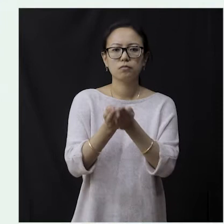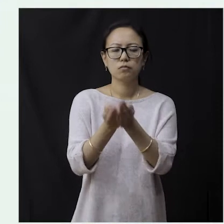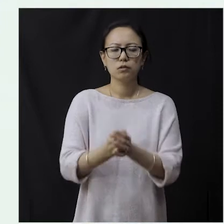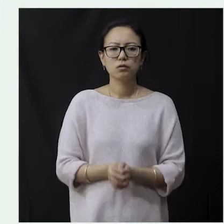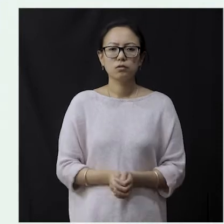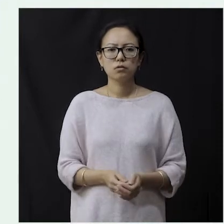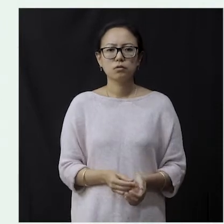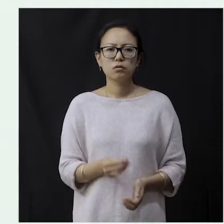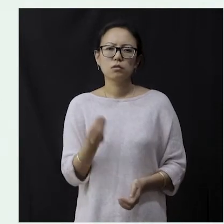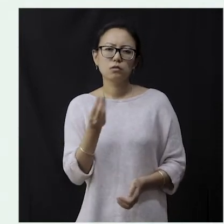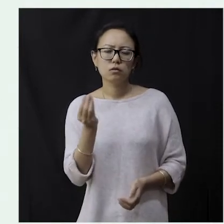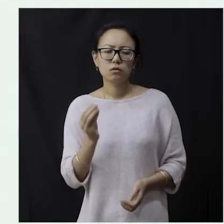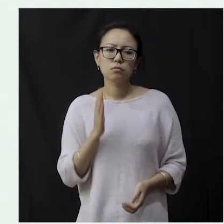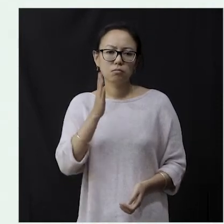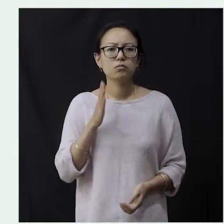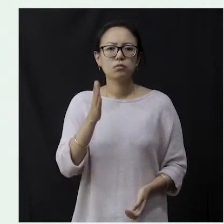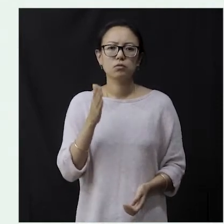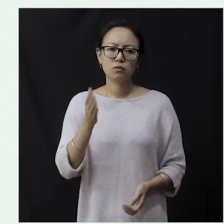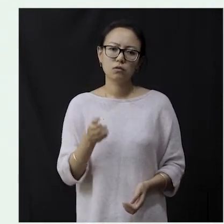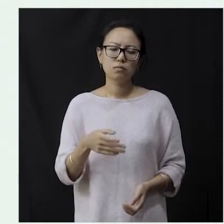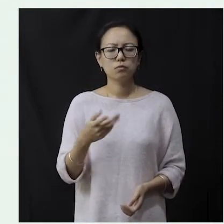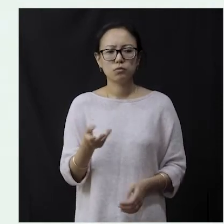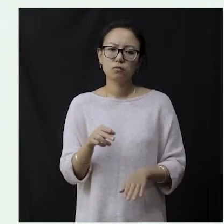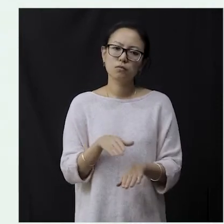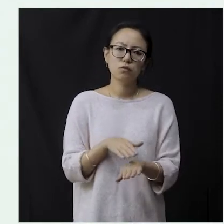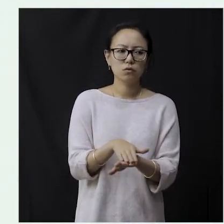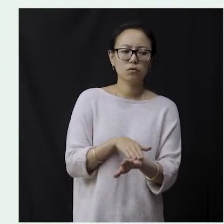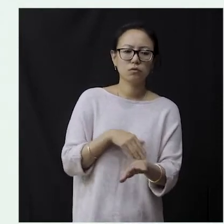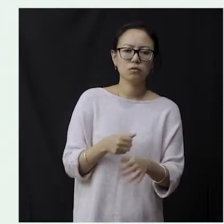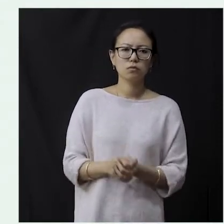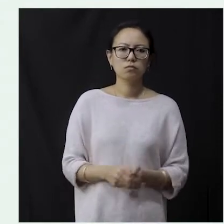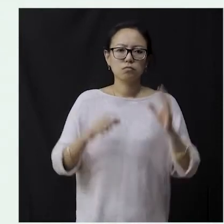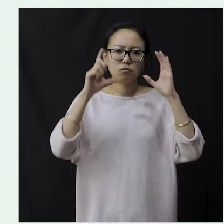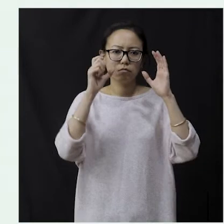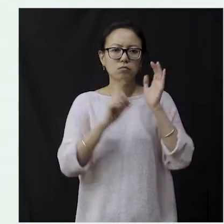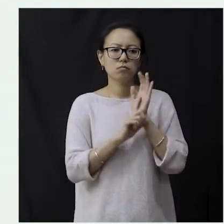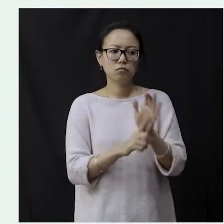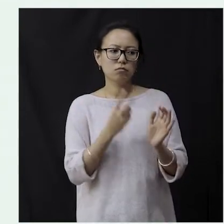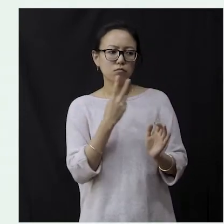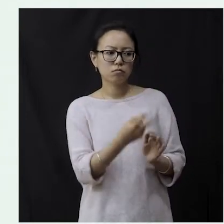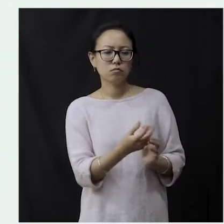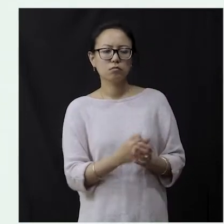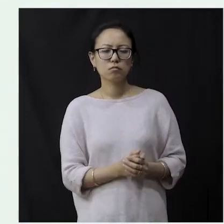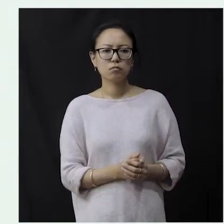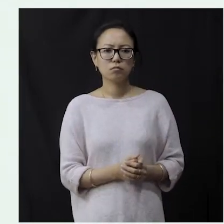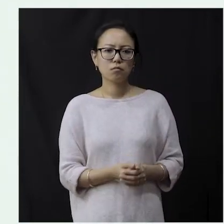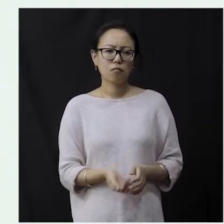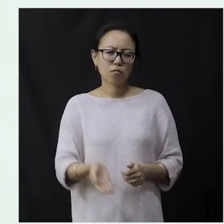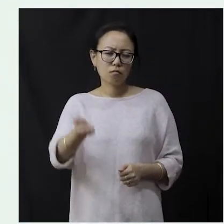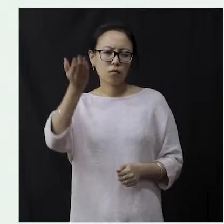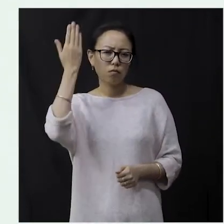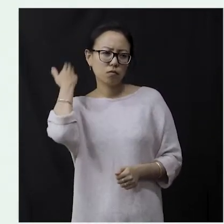also very slow. Now here, these are the examples of the transportation in